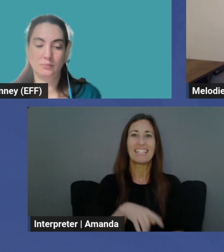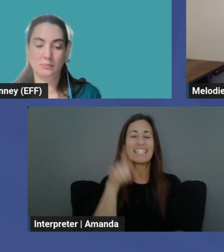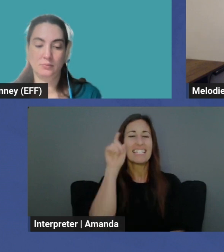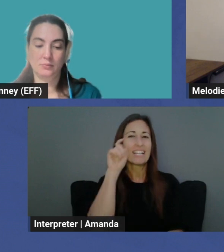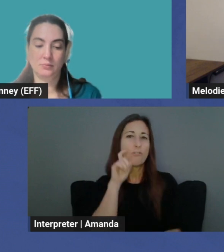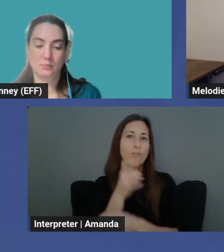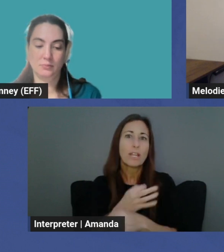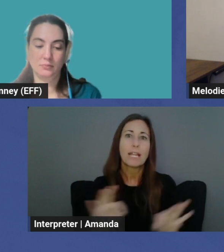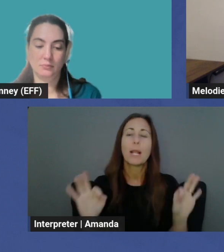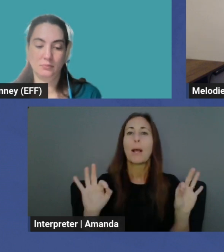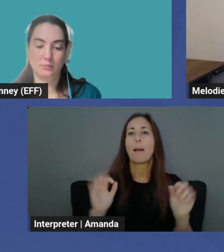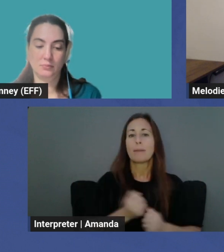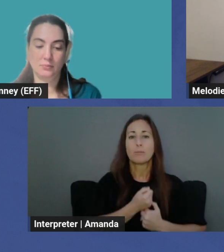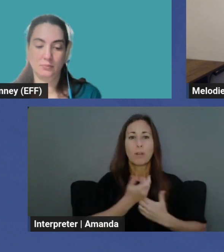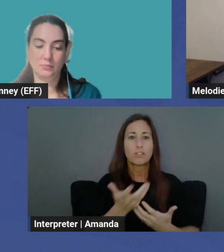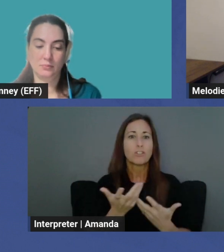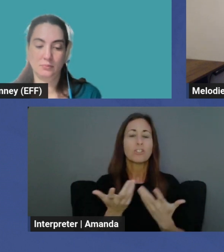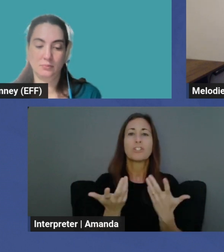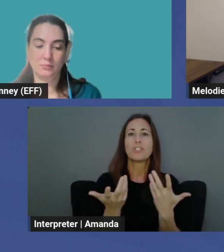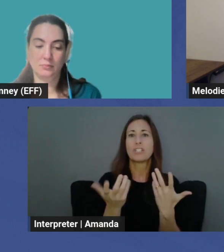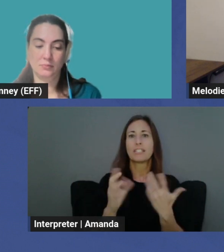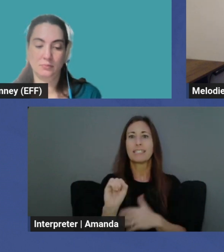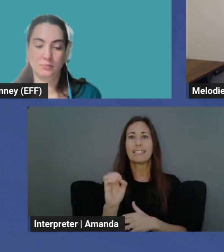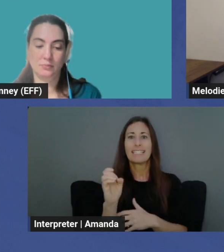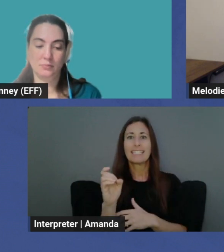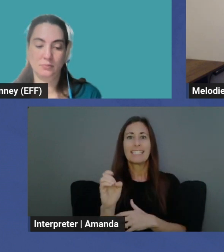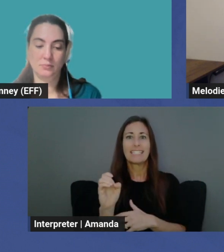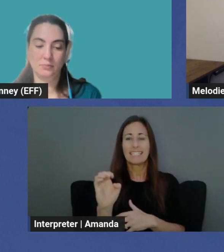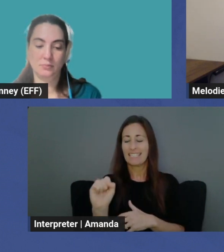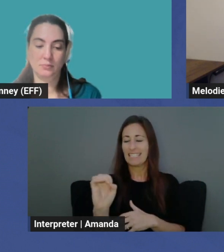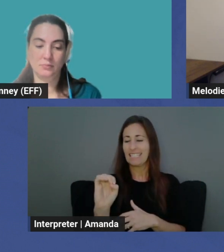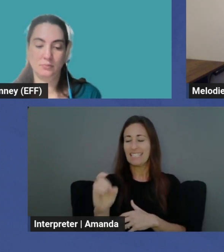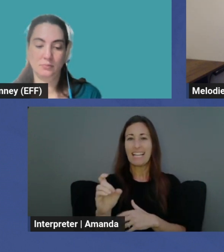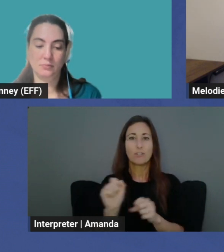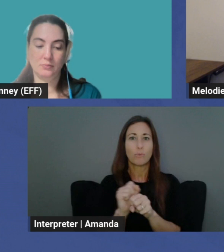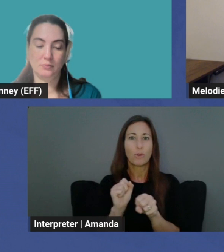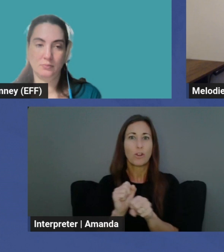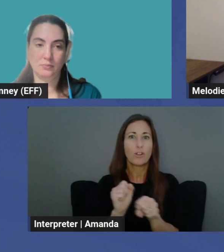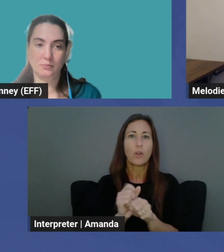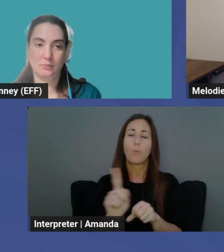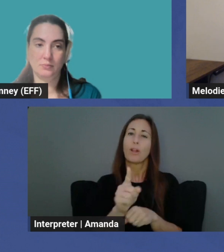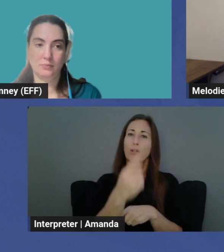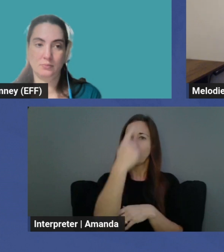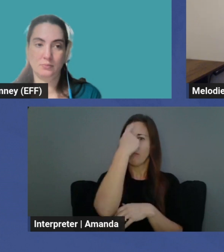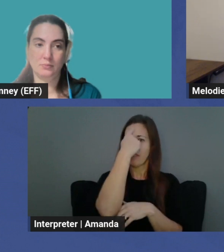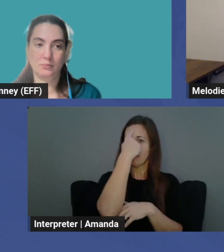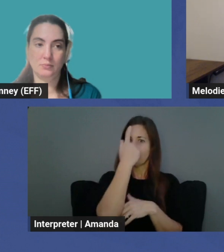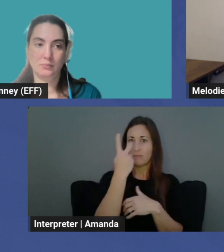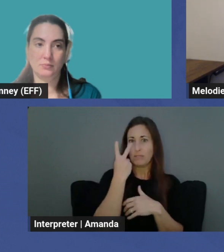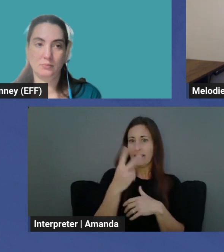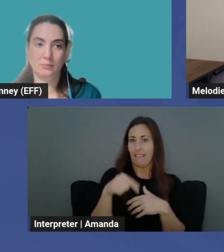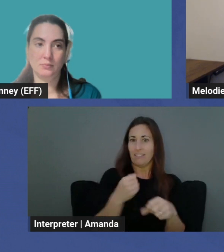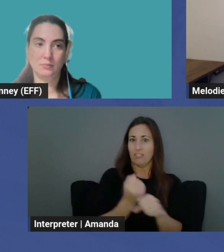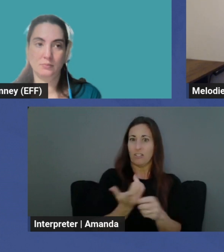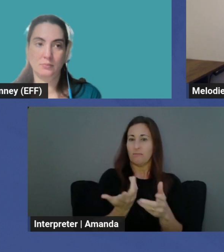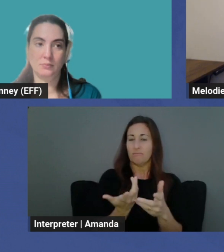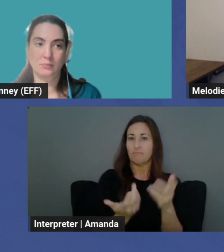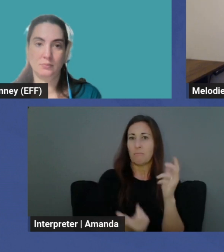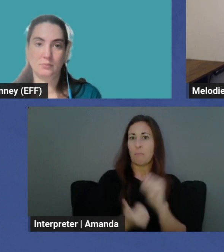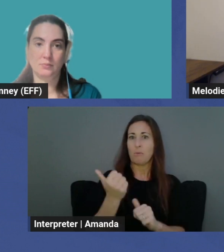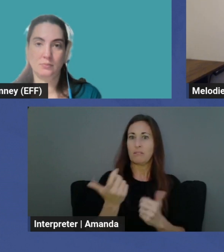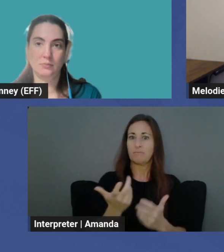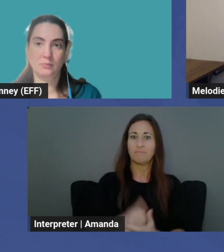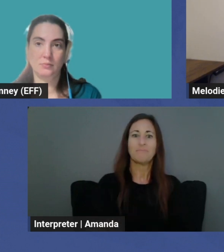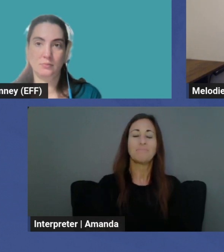freedom, sex work. Where do we expect to see censorship be the most prevalent in those areas this year?